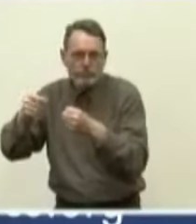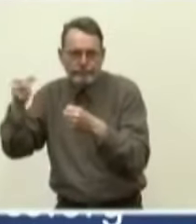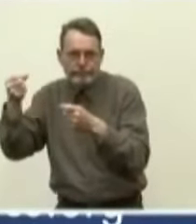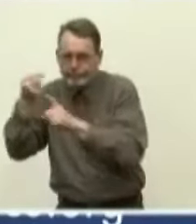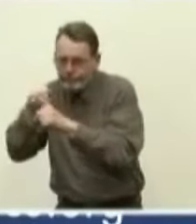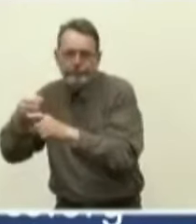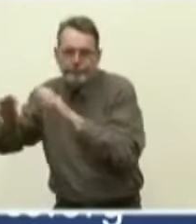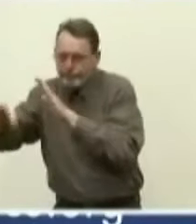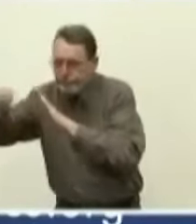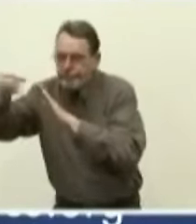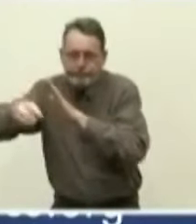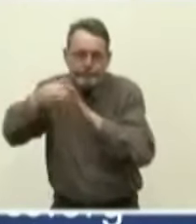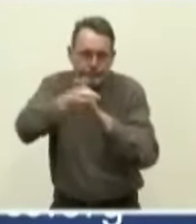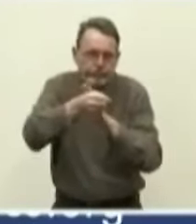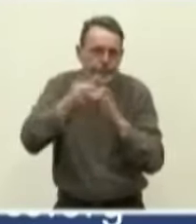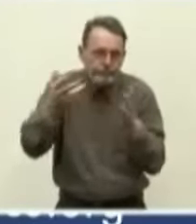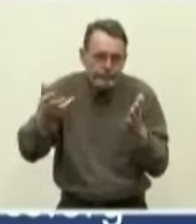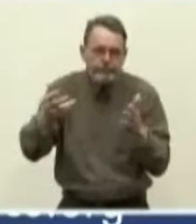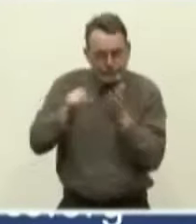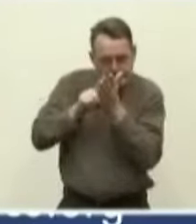Second,